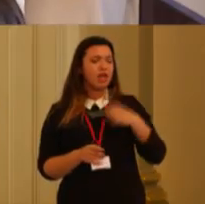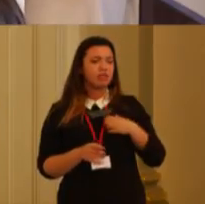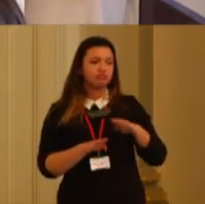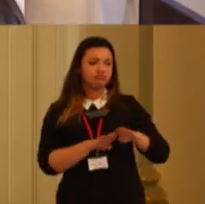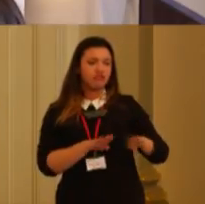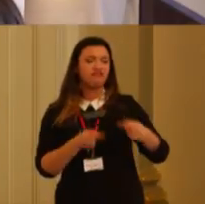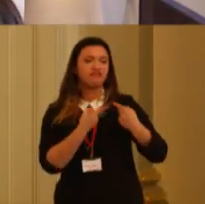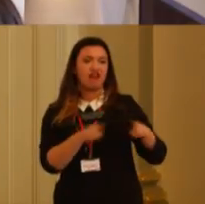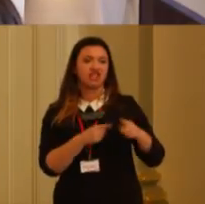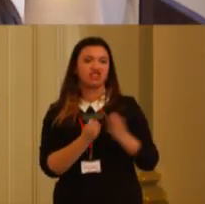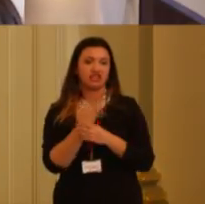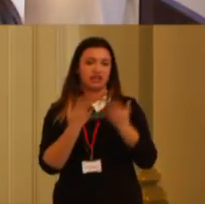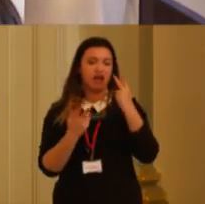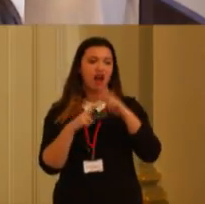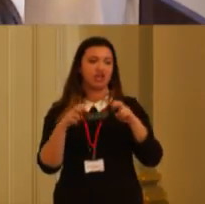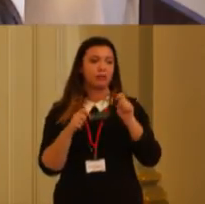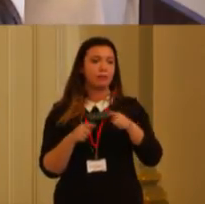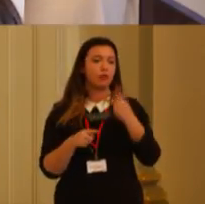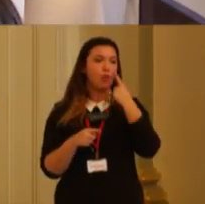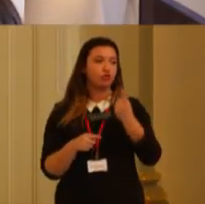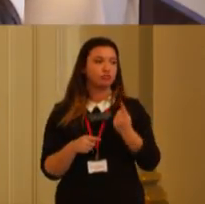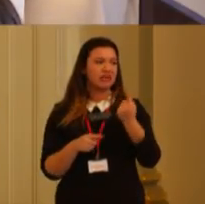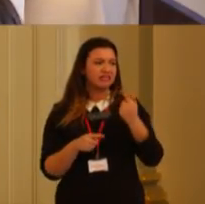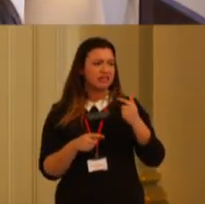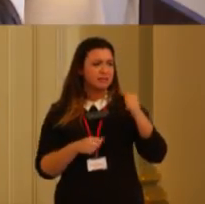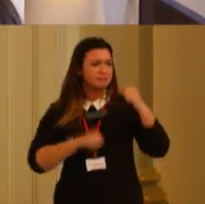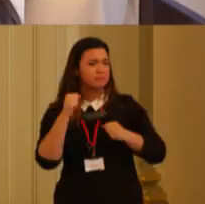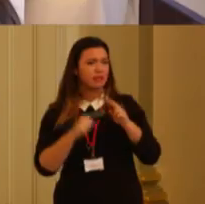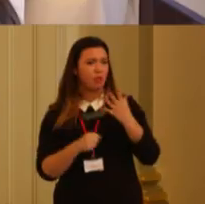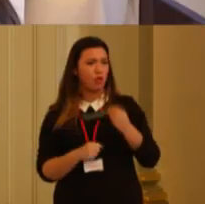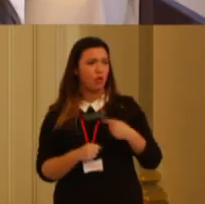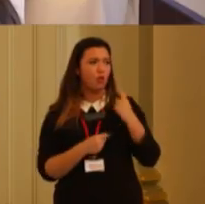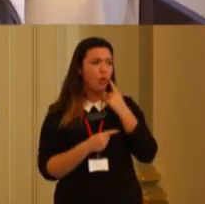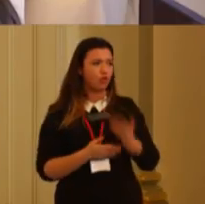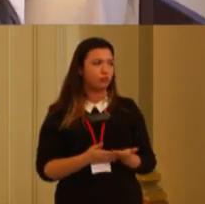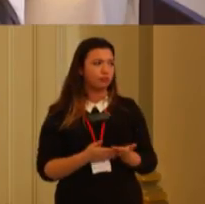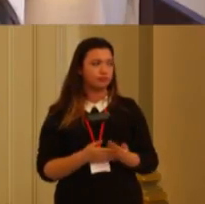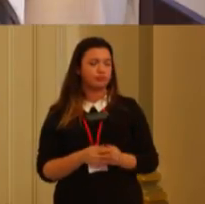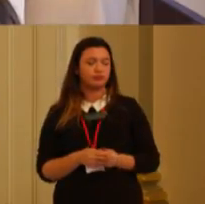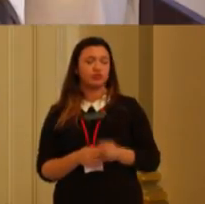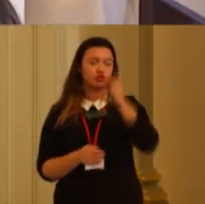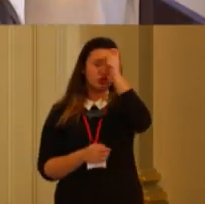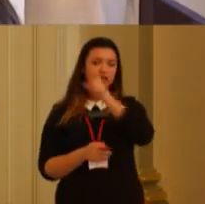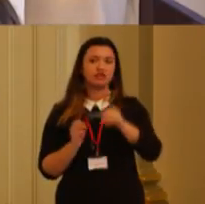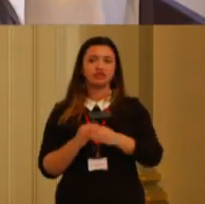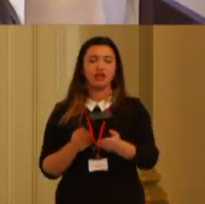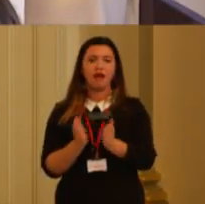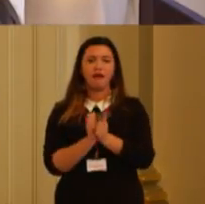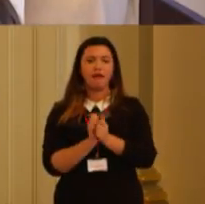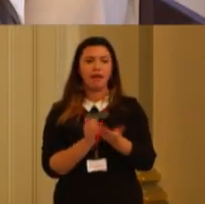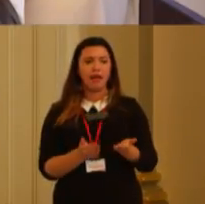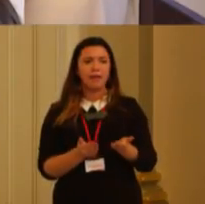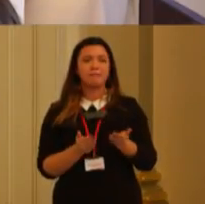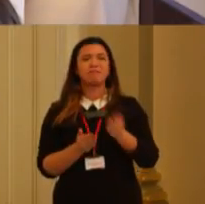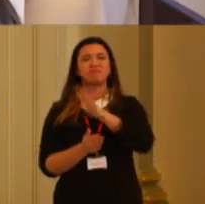to manage their own destiny, and they seem to be having a different vision. So that seems to